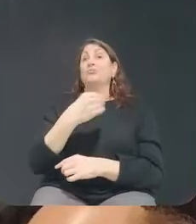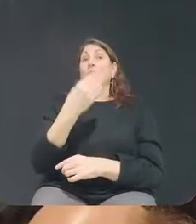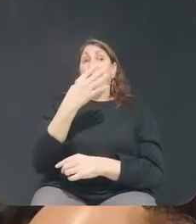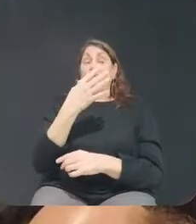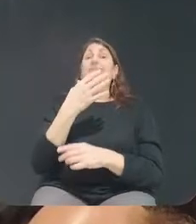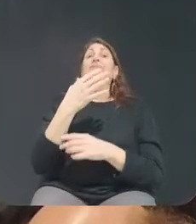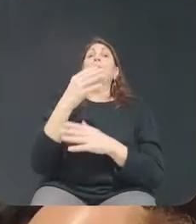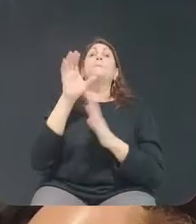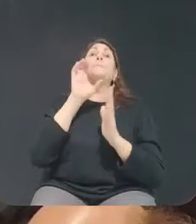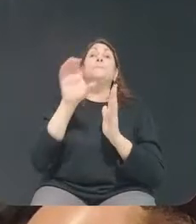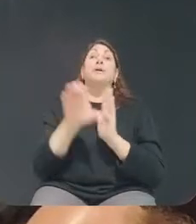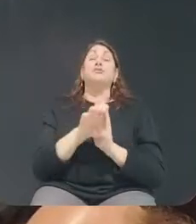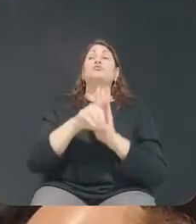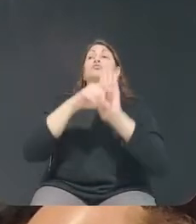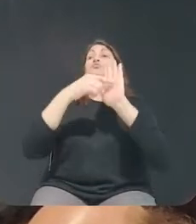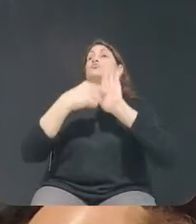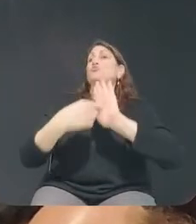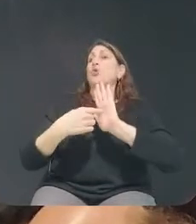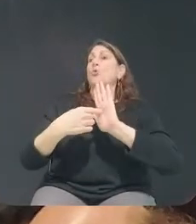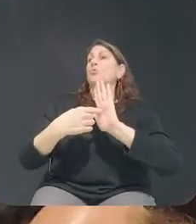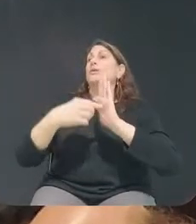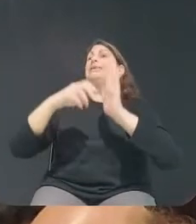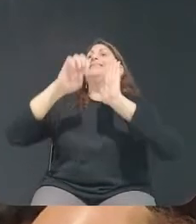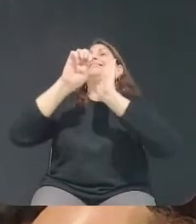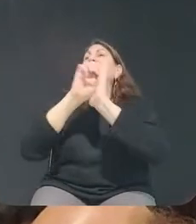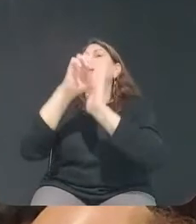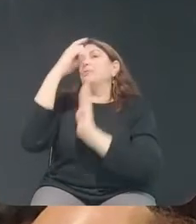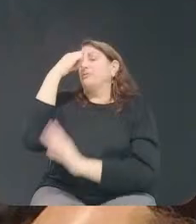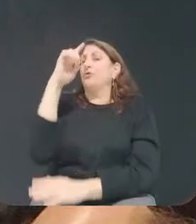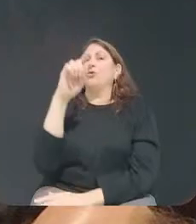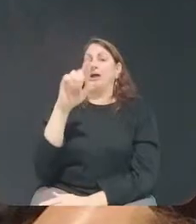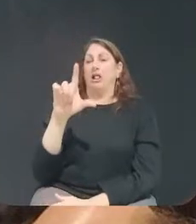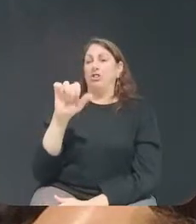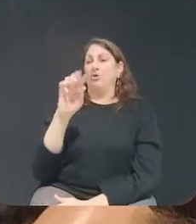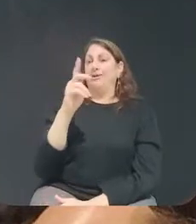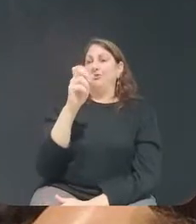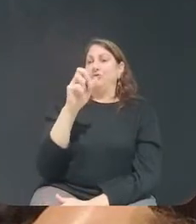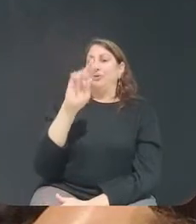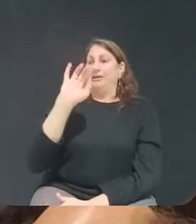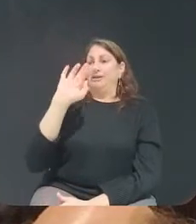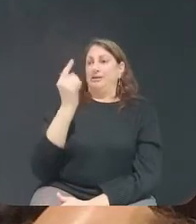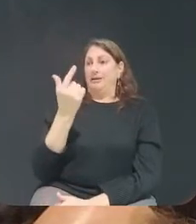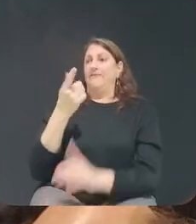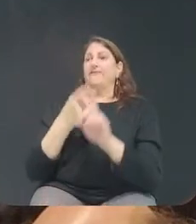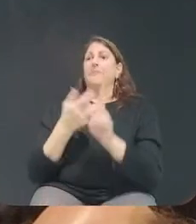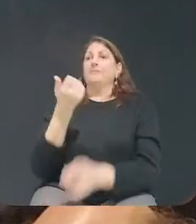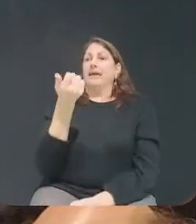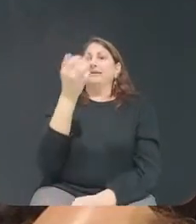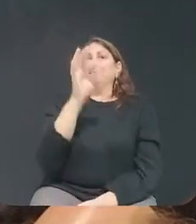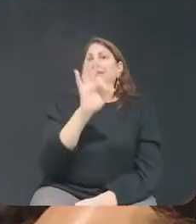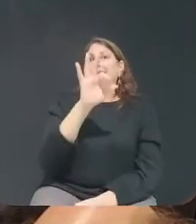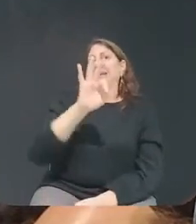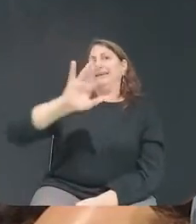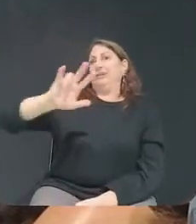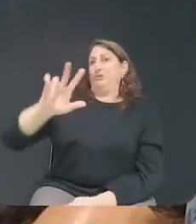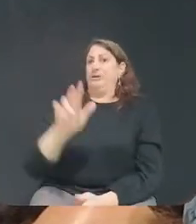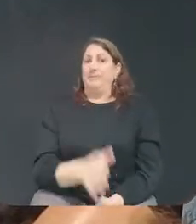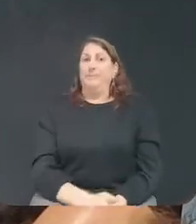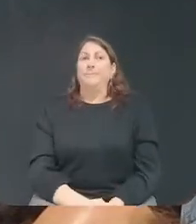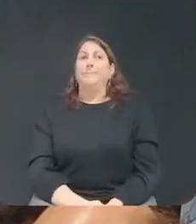of what was considered loitering on the sidewalk in the University District circa 1993.